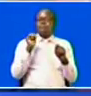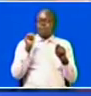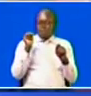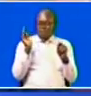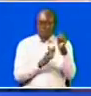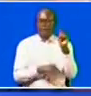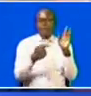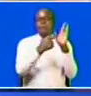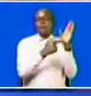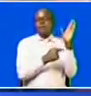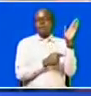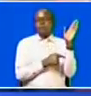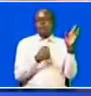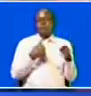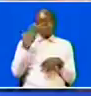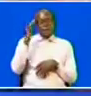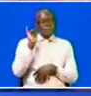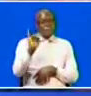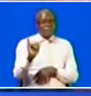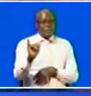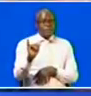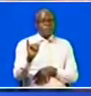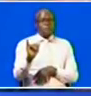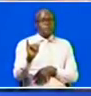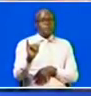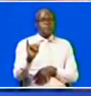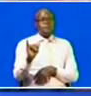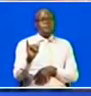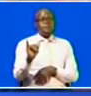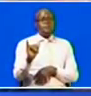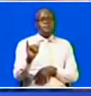I for sure know that, to the best of my knowledge,